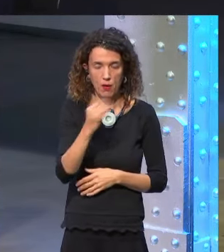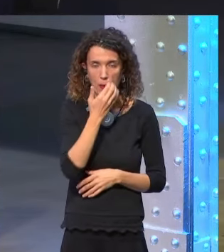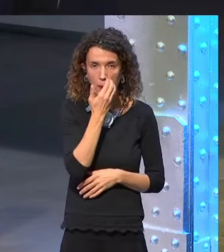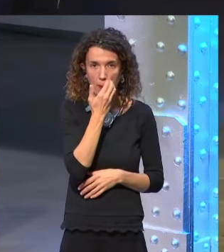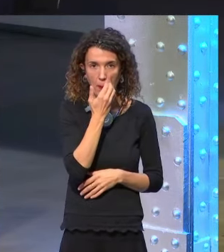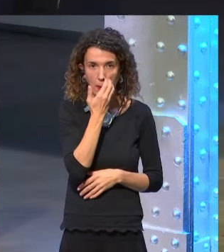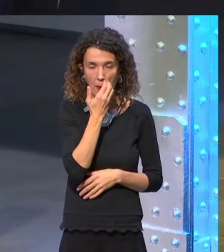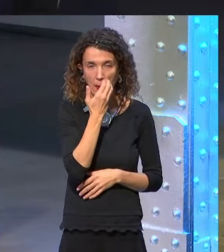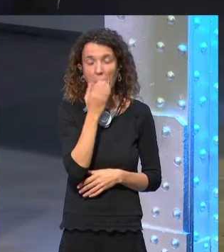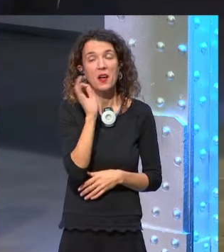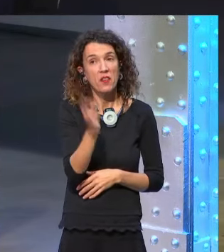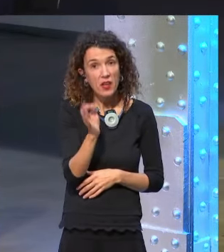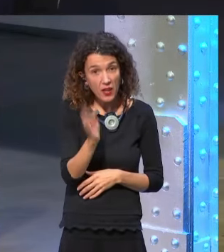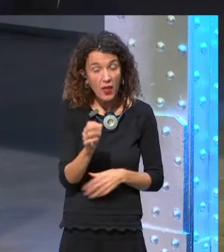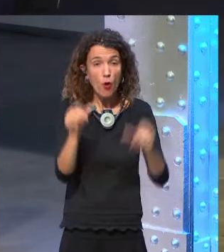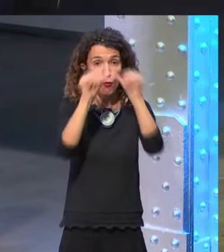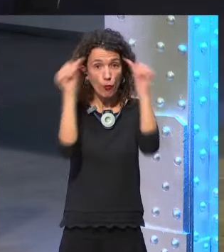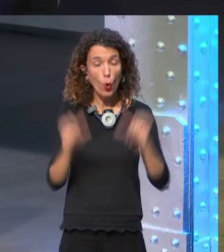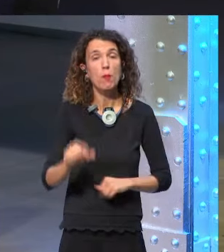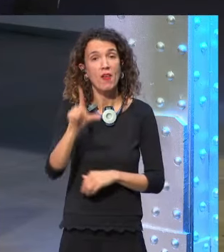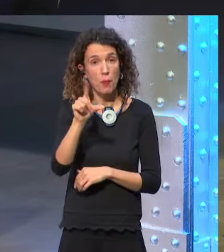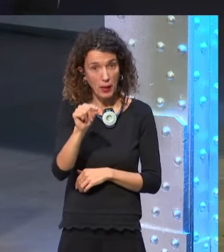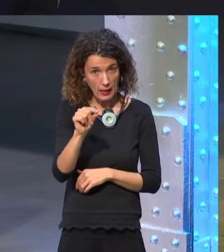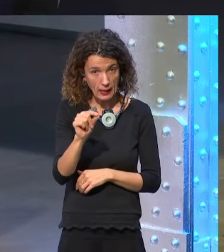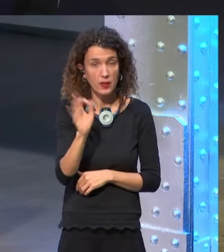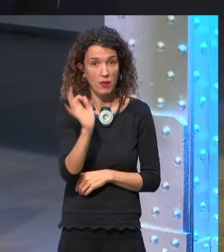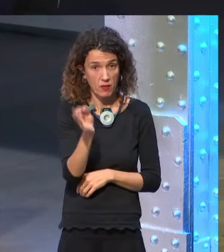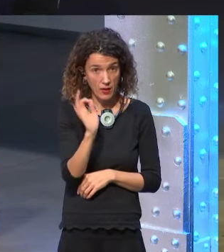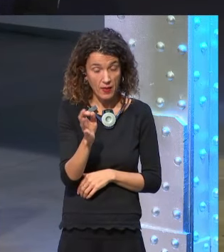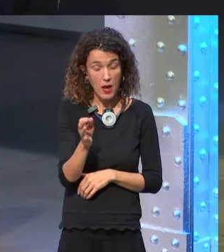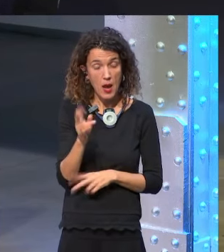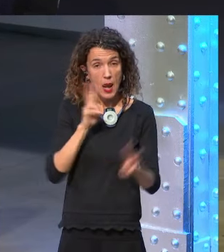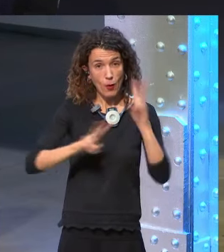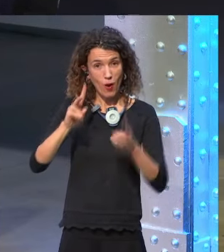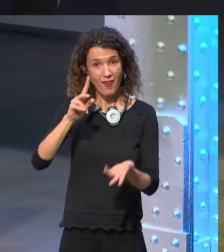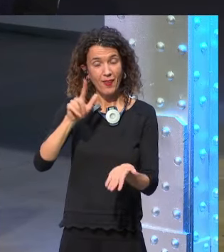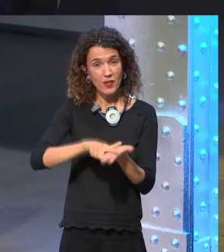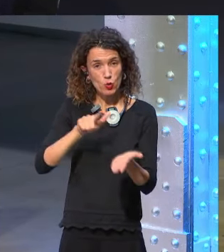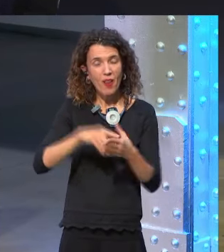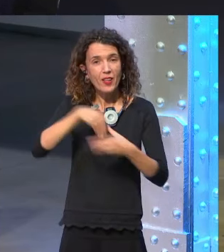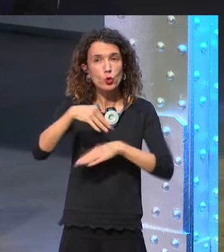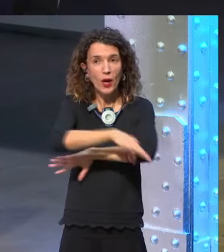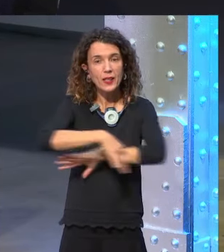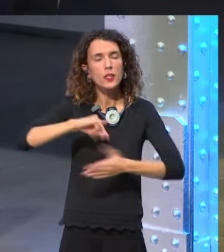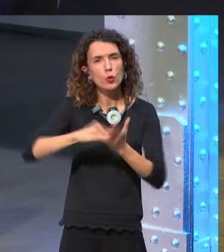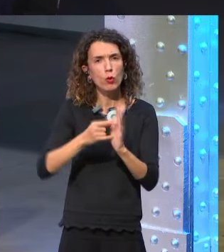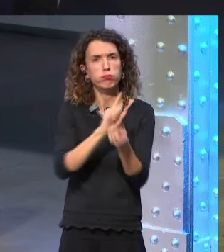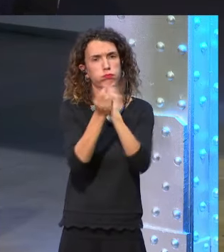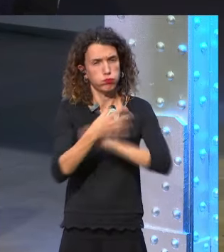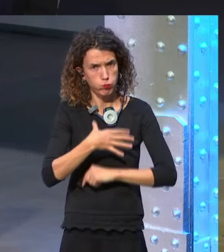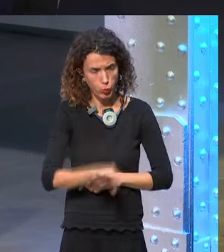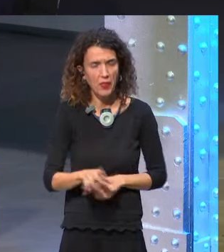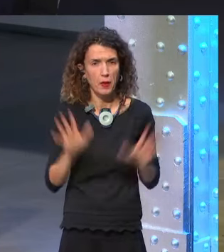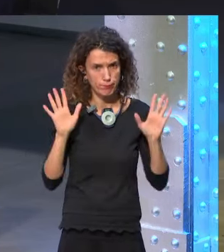Yes, shape is cheap, and I think the visual language of architecture might change quite dramatically through this, to some